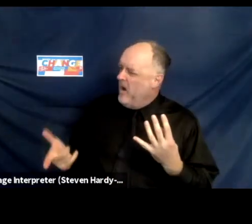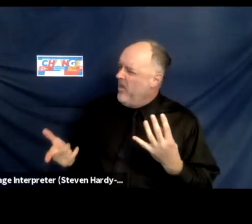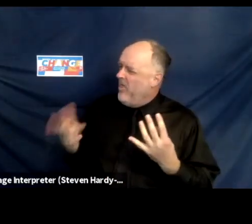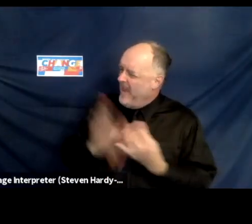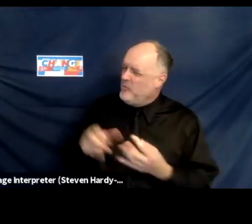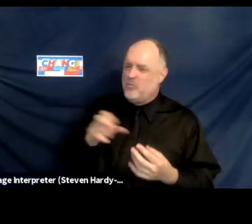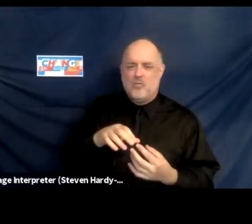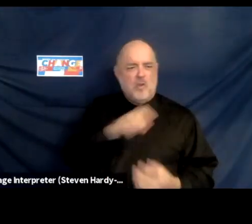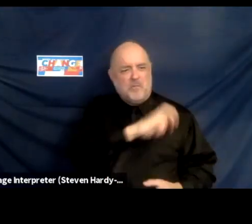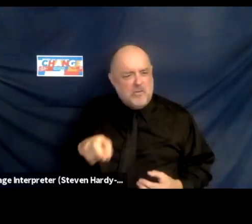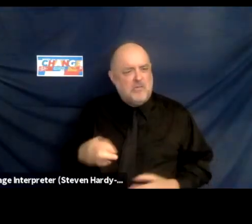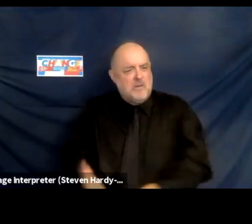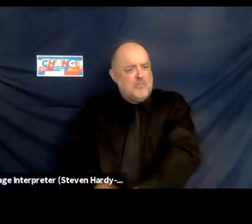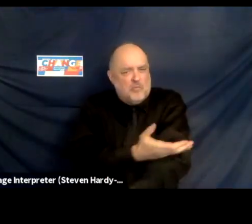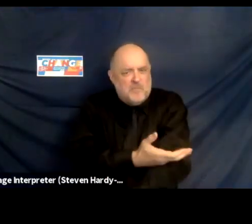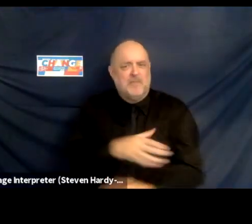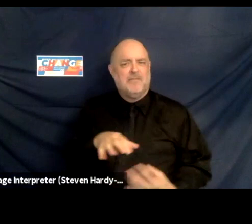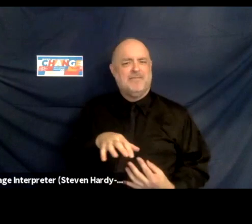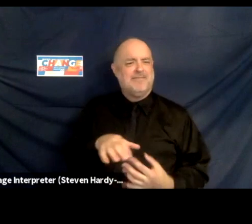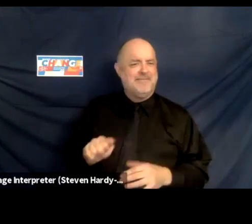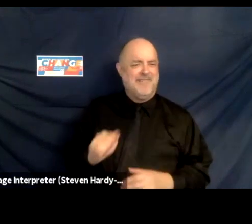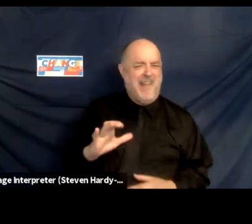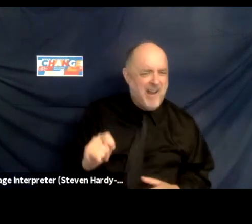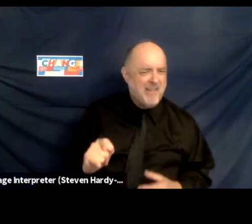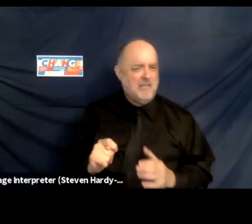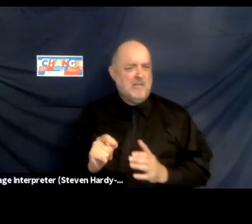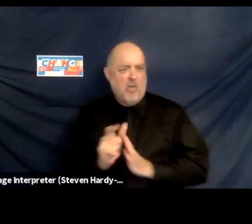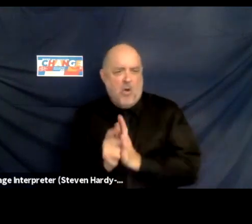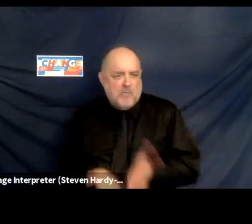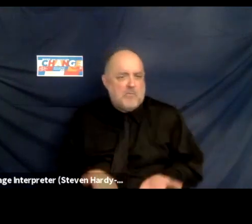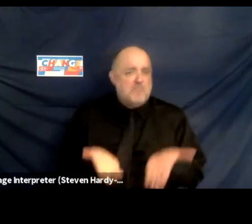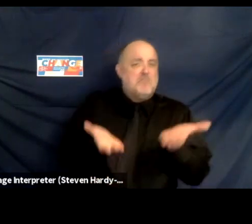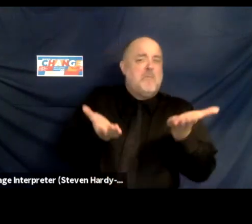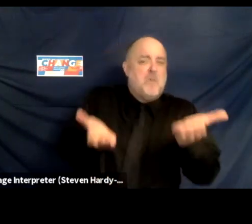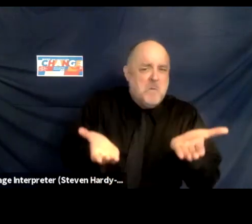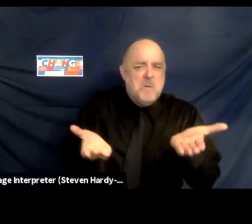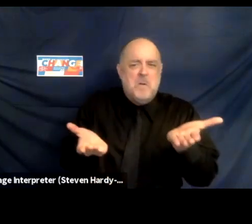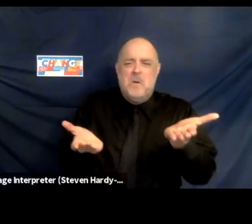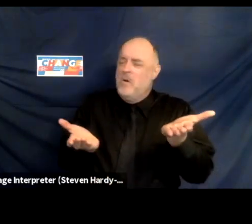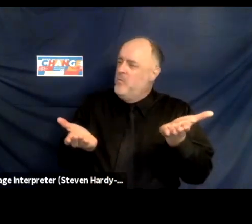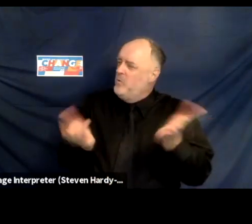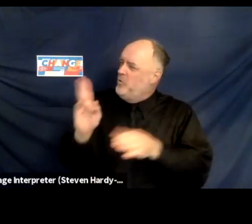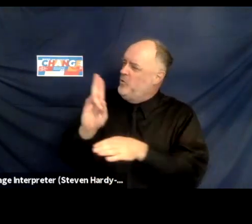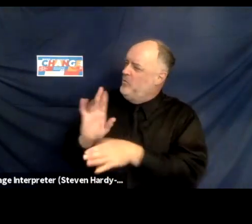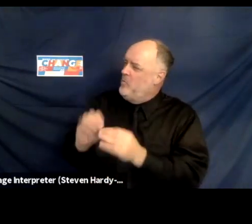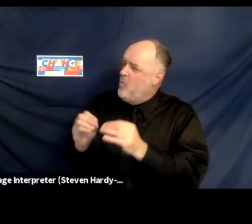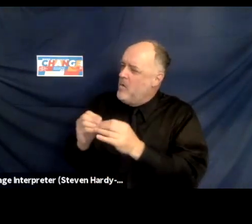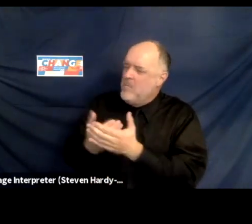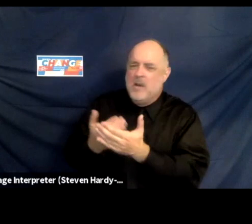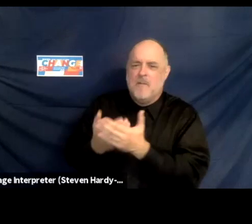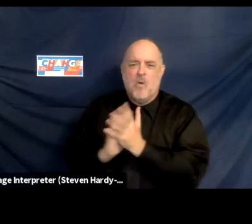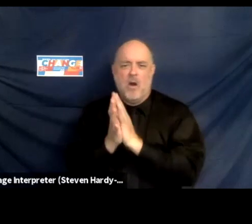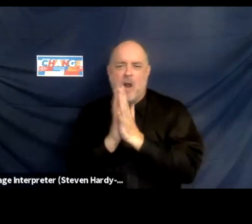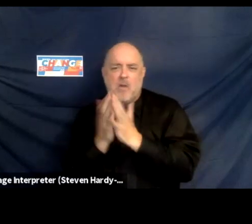Act. The proposal will not only provide greater portion of highway funds to biking and pedestrian infrastructure projects,